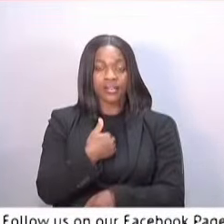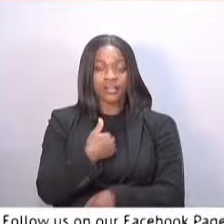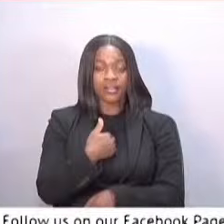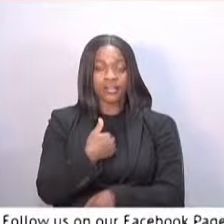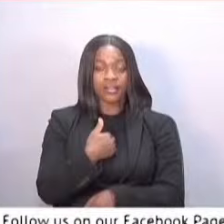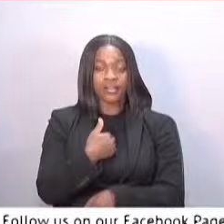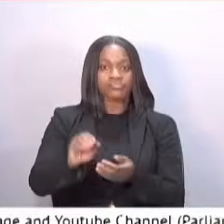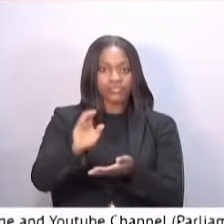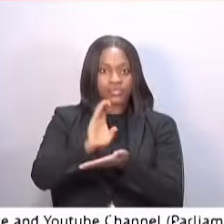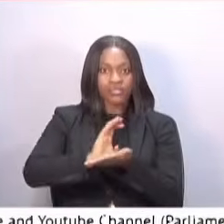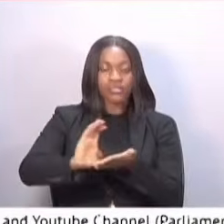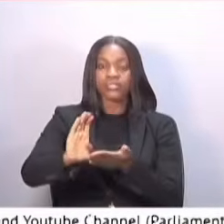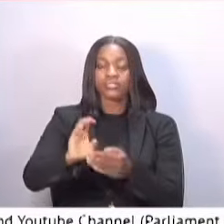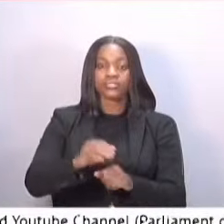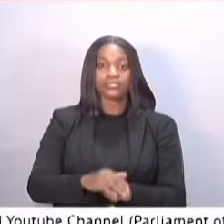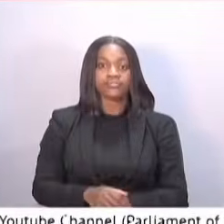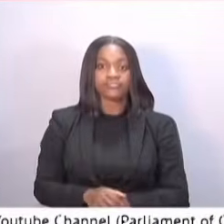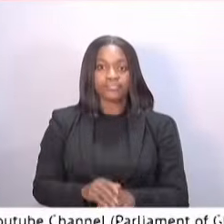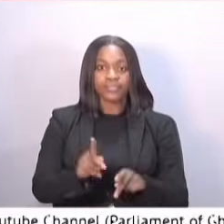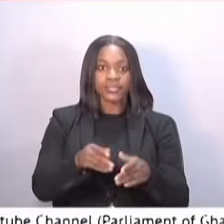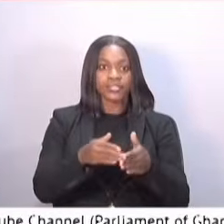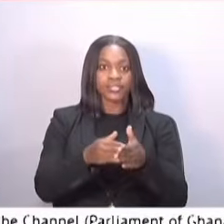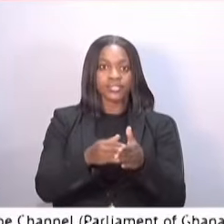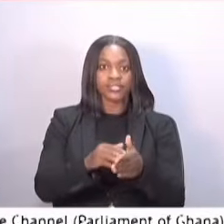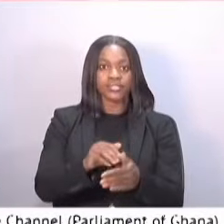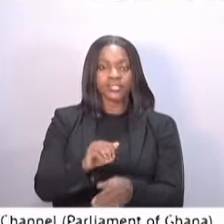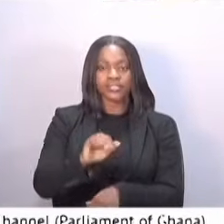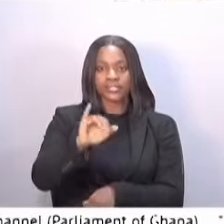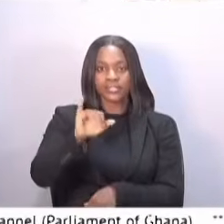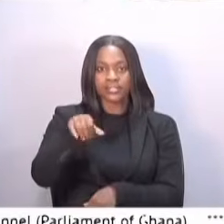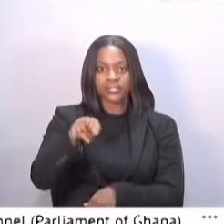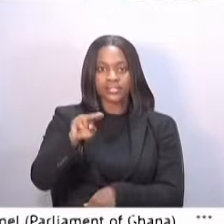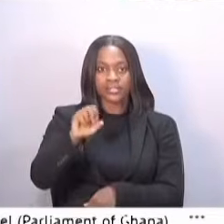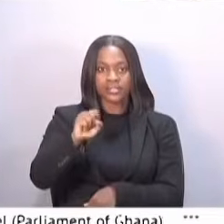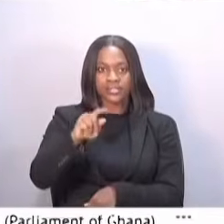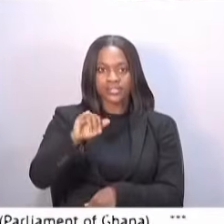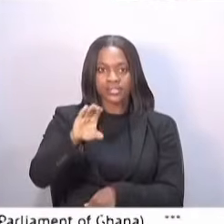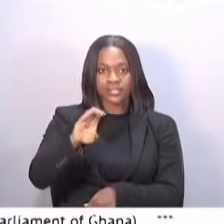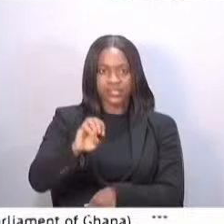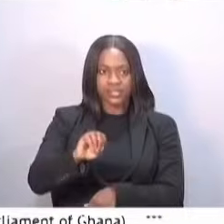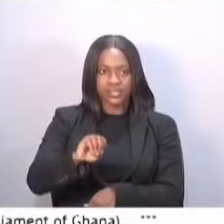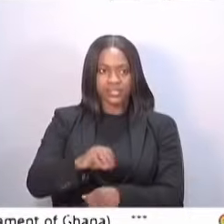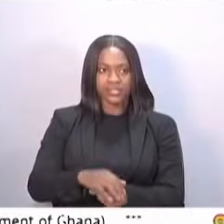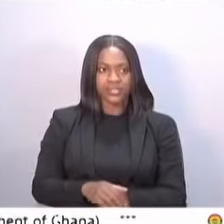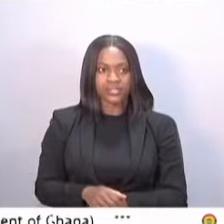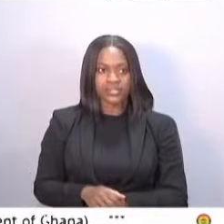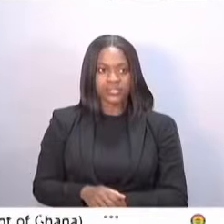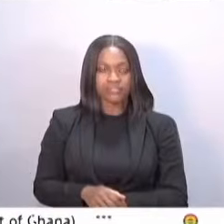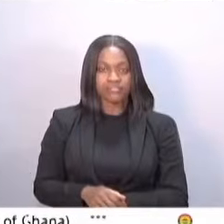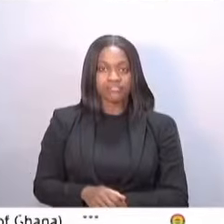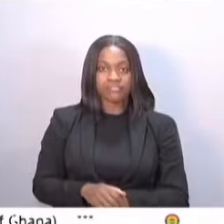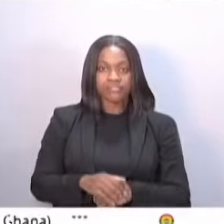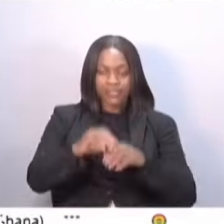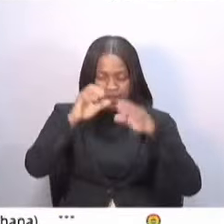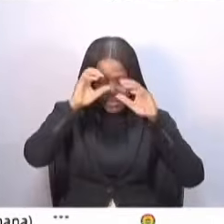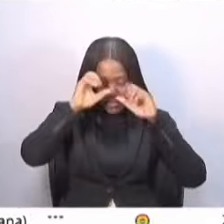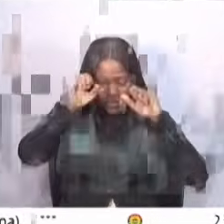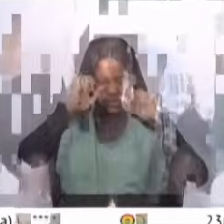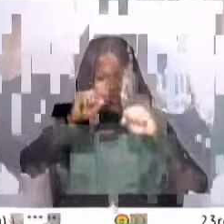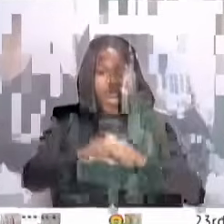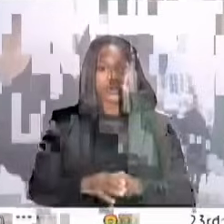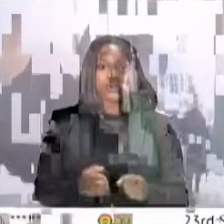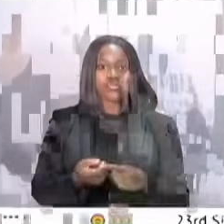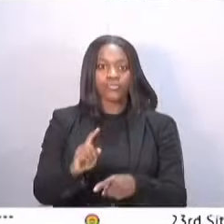College, led by Ahiati Justice Junior. staying president, and they are